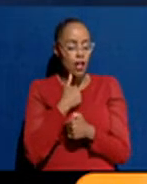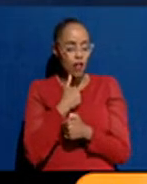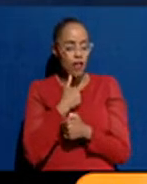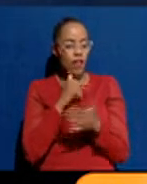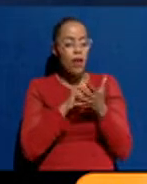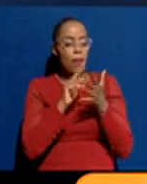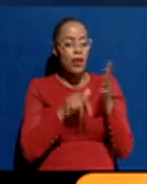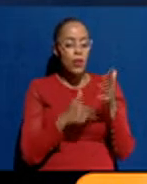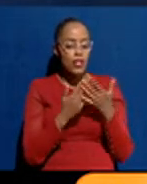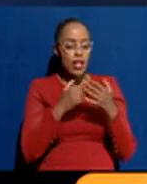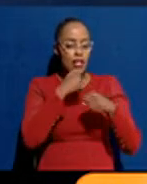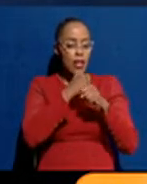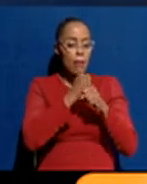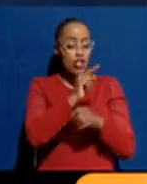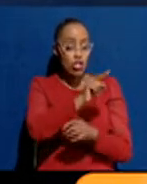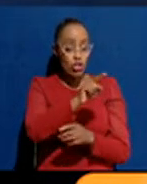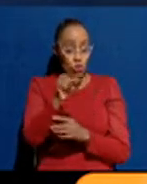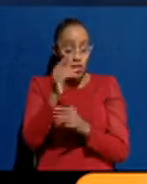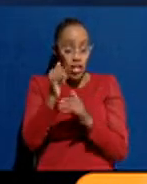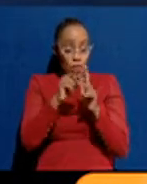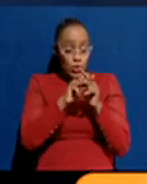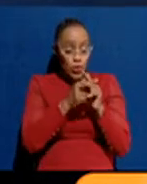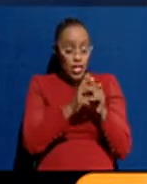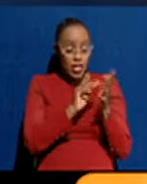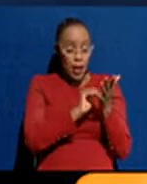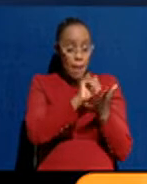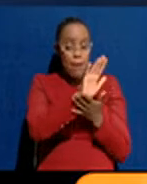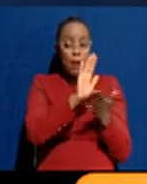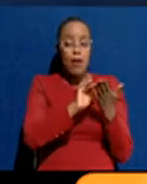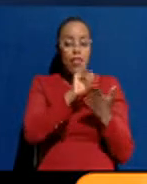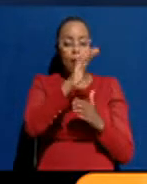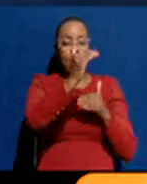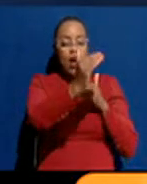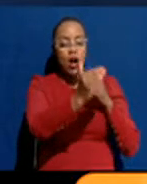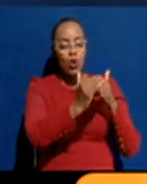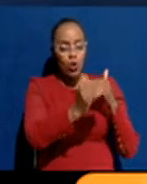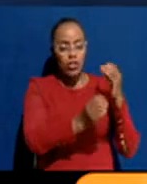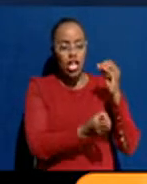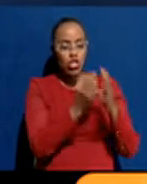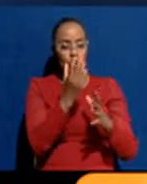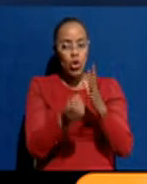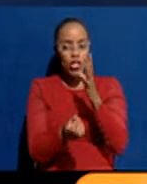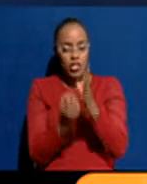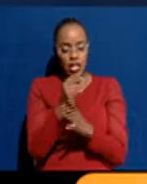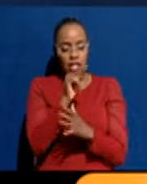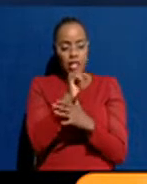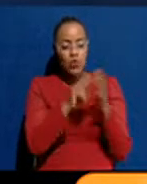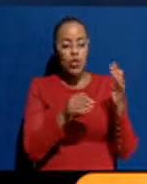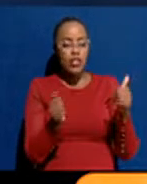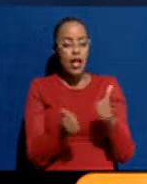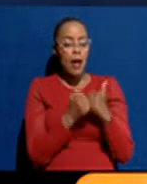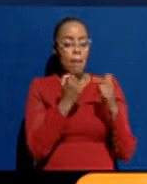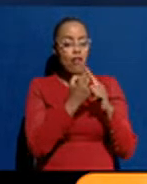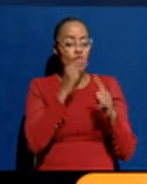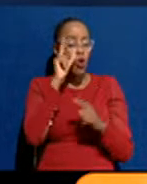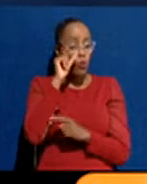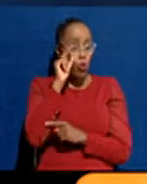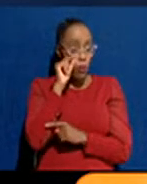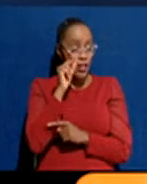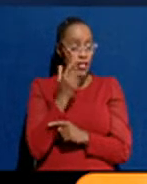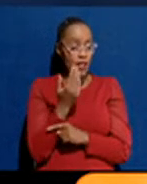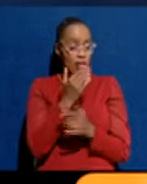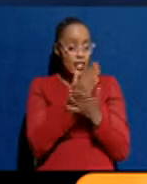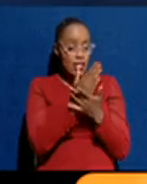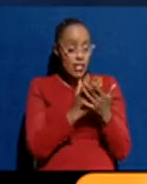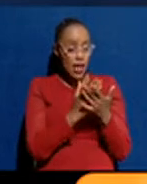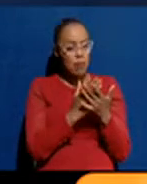it again forces you to start dispatching the more closer sources. And that's actually what happens at times for Mombasa, where some part